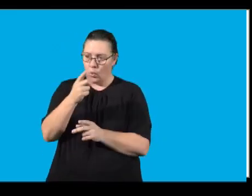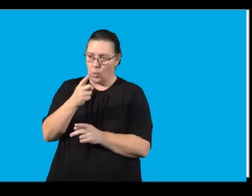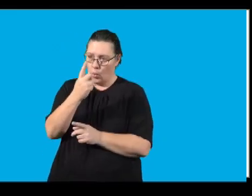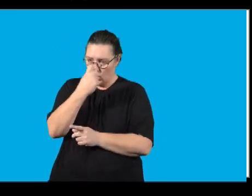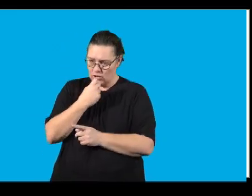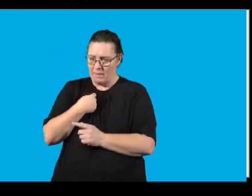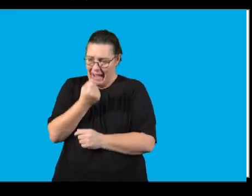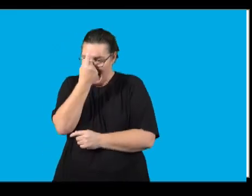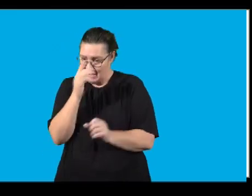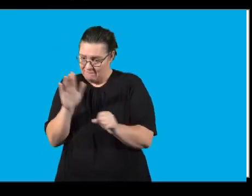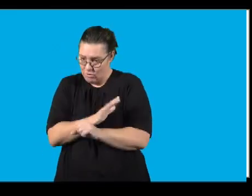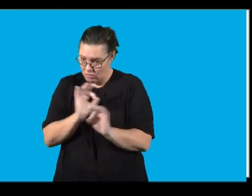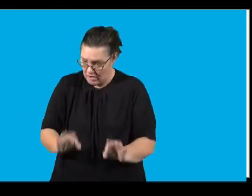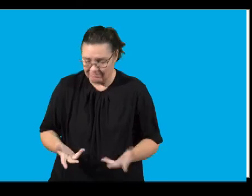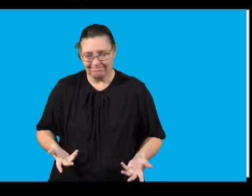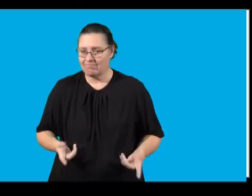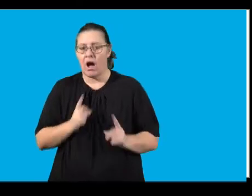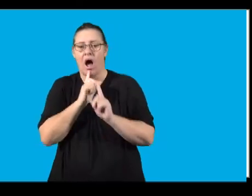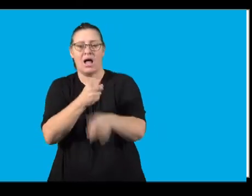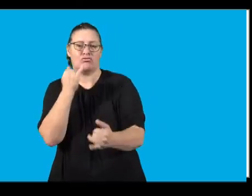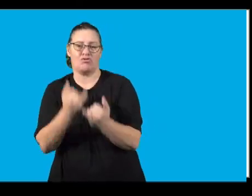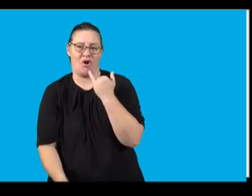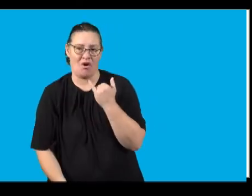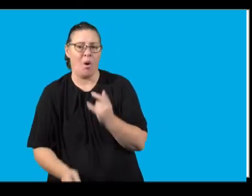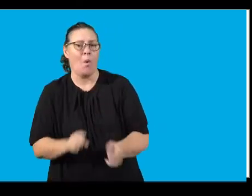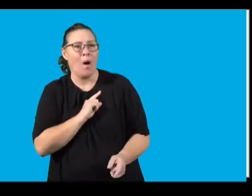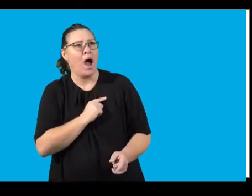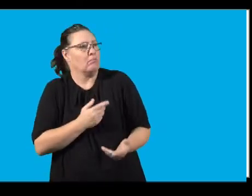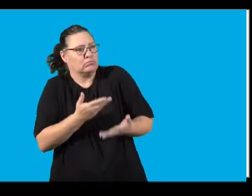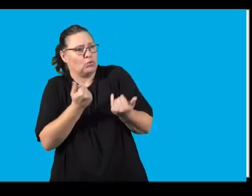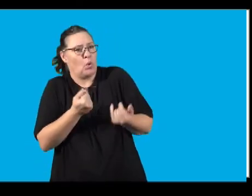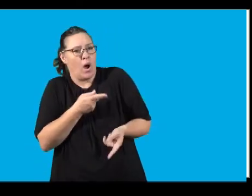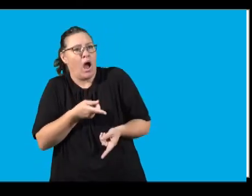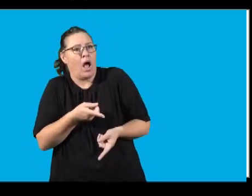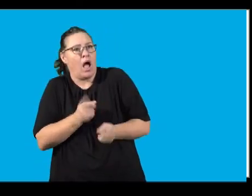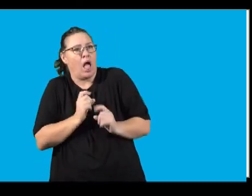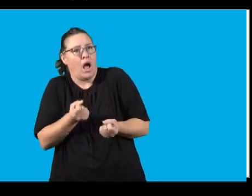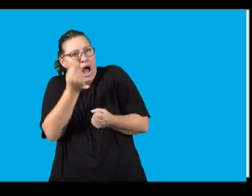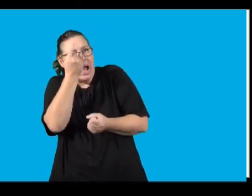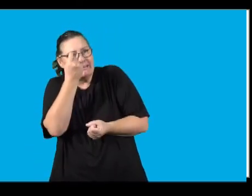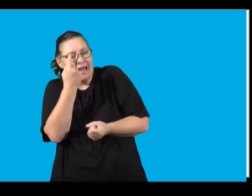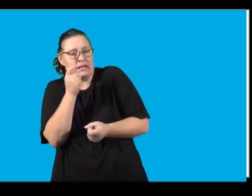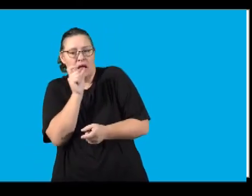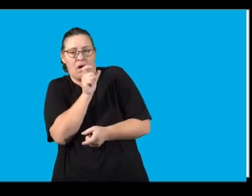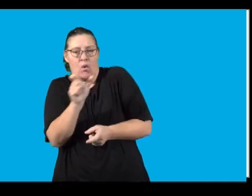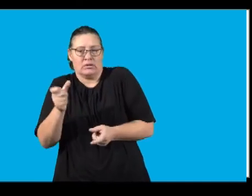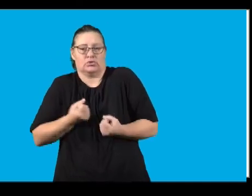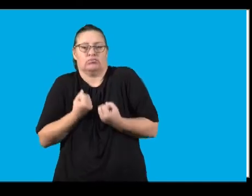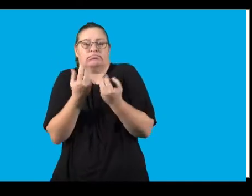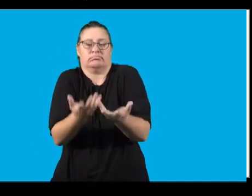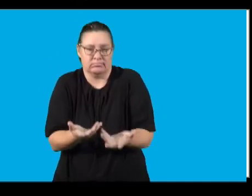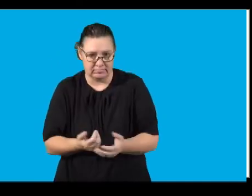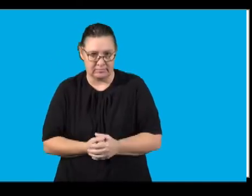of questions is not responded to correctly because you cannot, you do not know how to do that because you lack